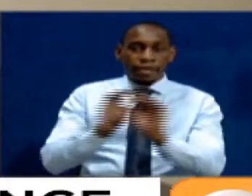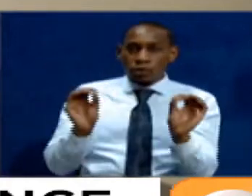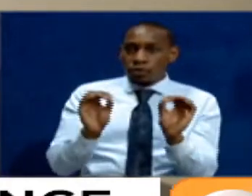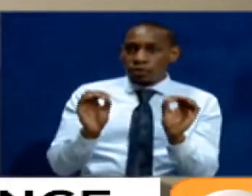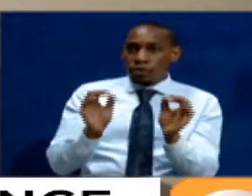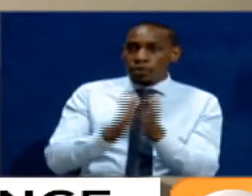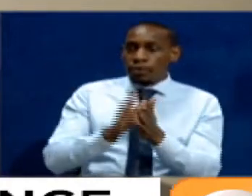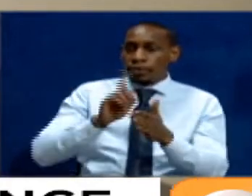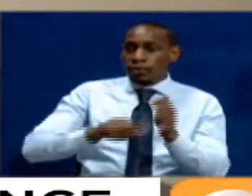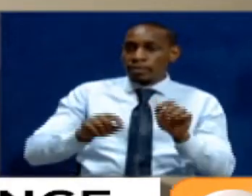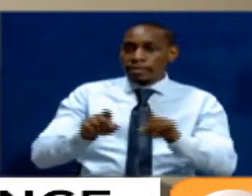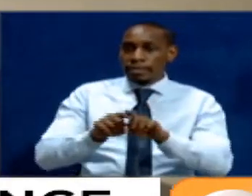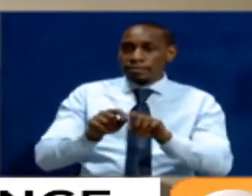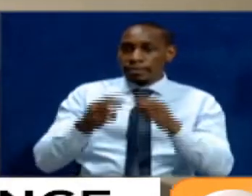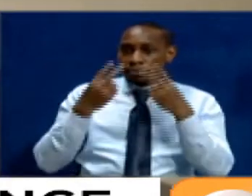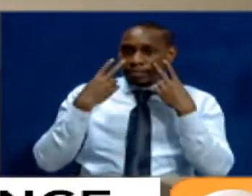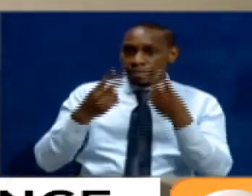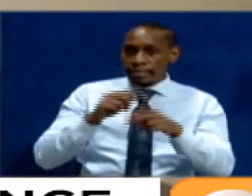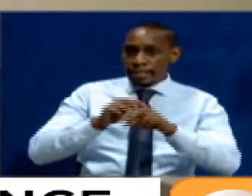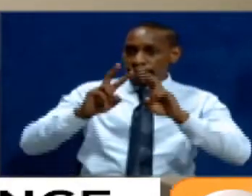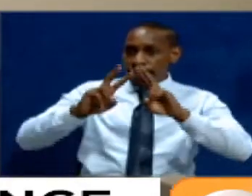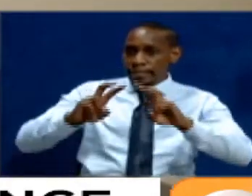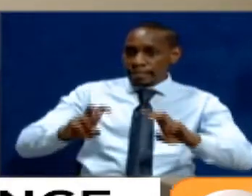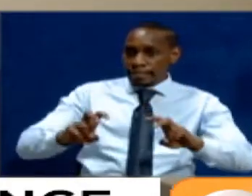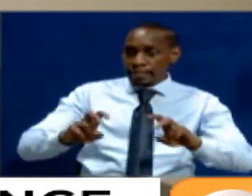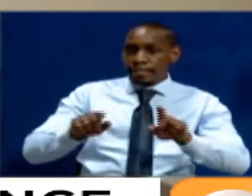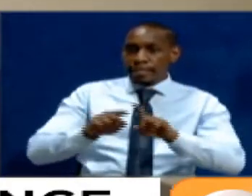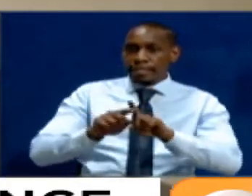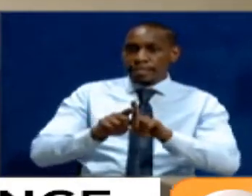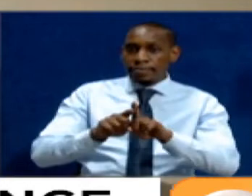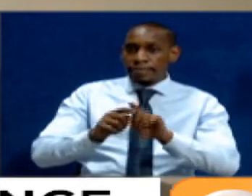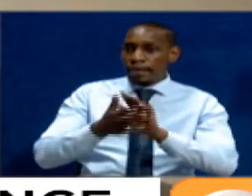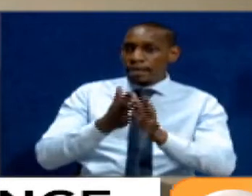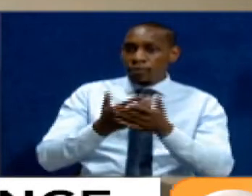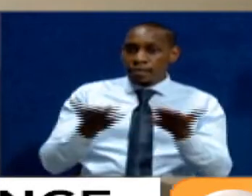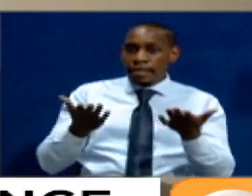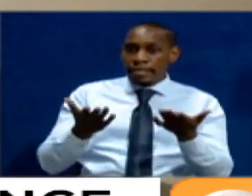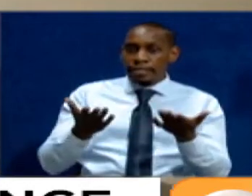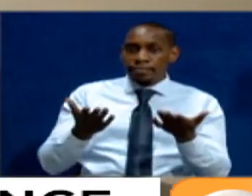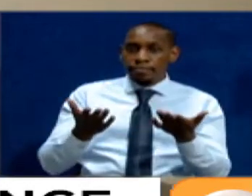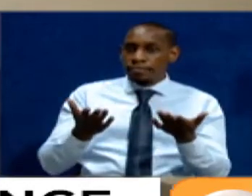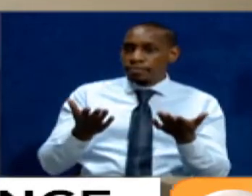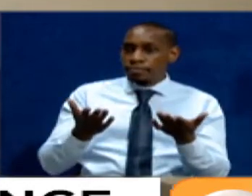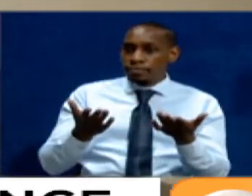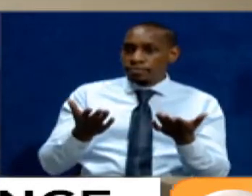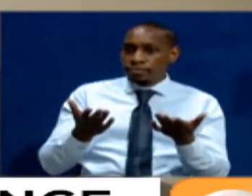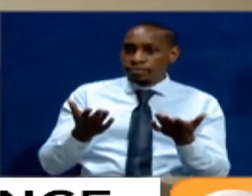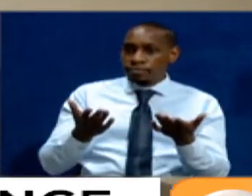different than what was seen during the studies, and there have not been any fatal